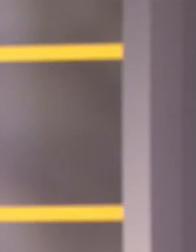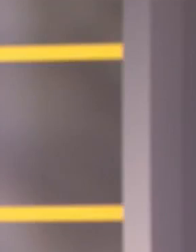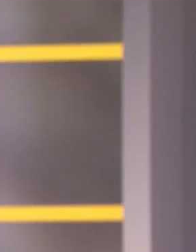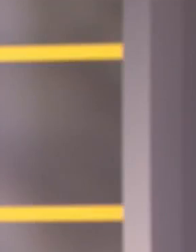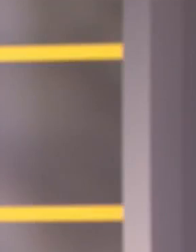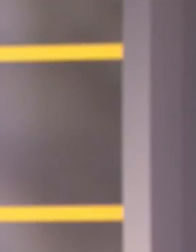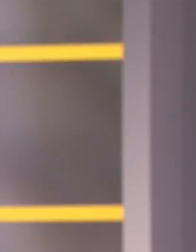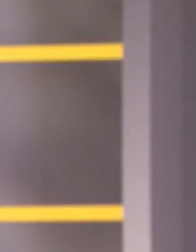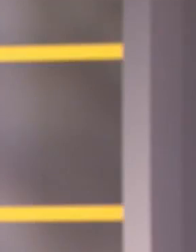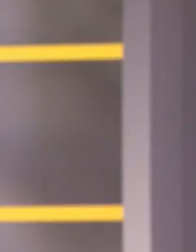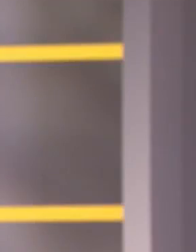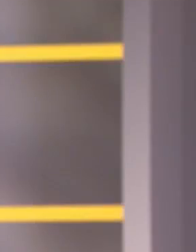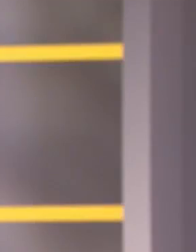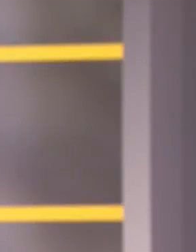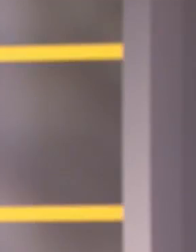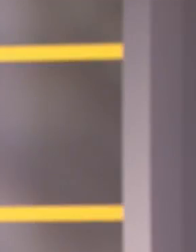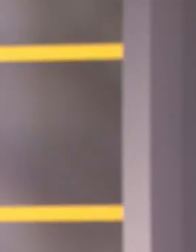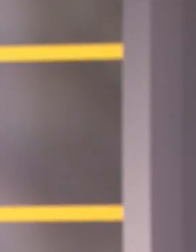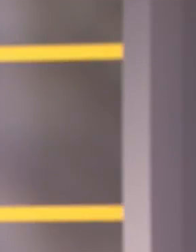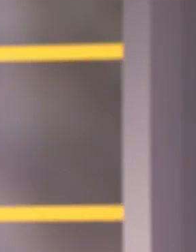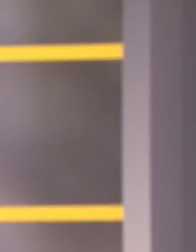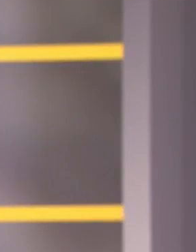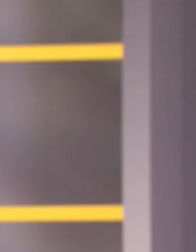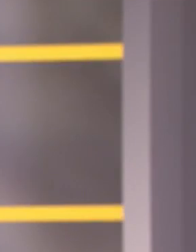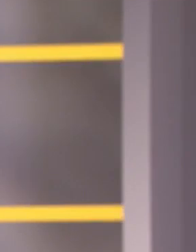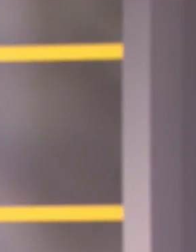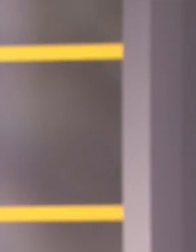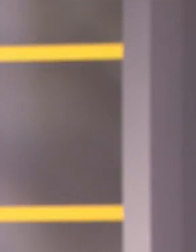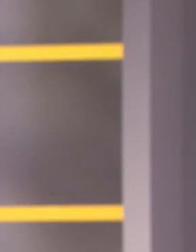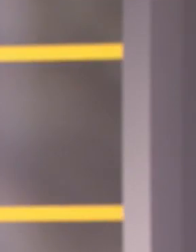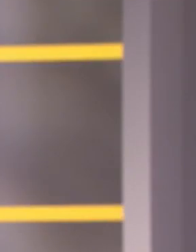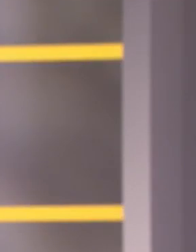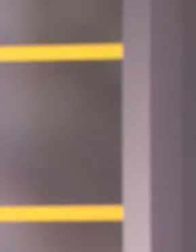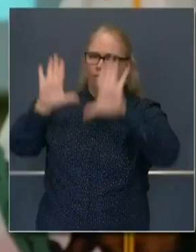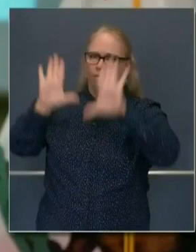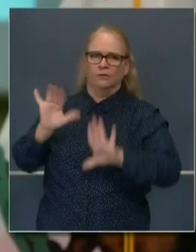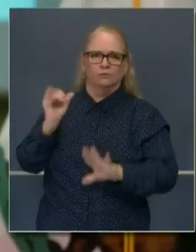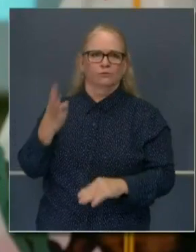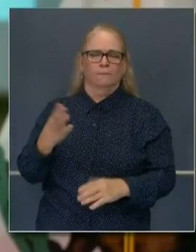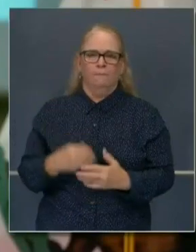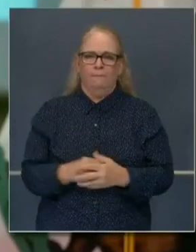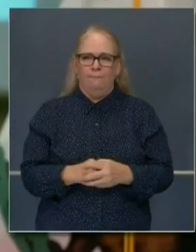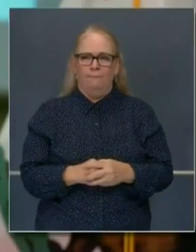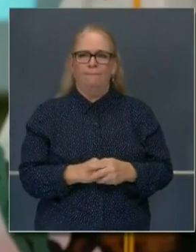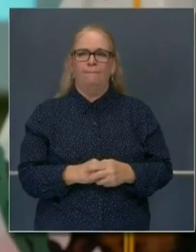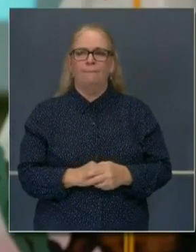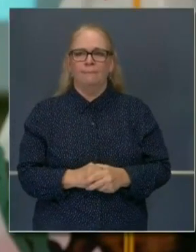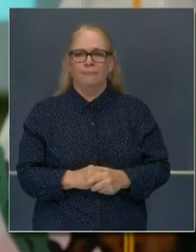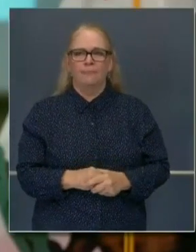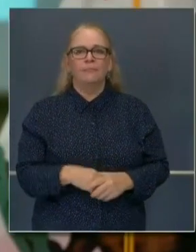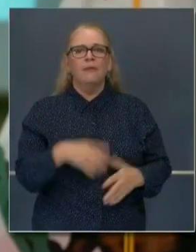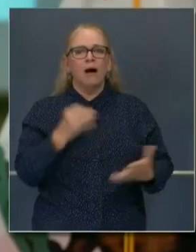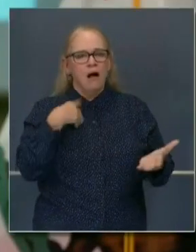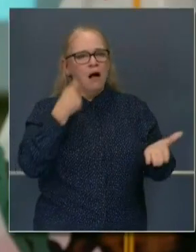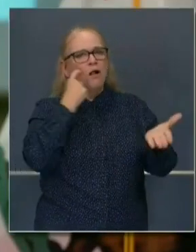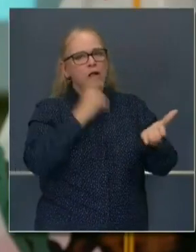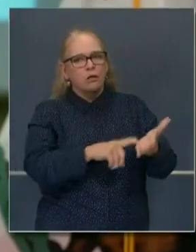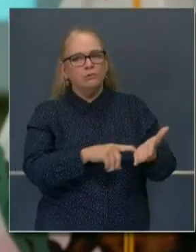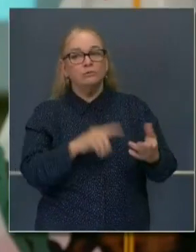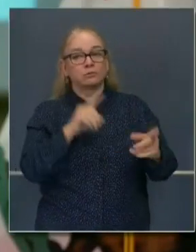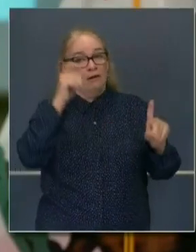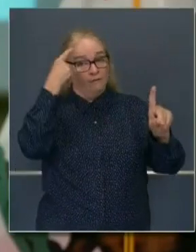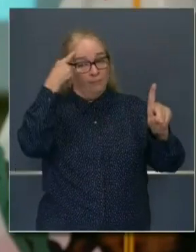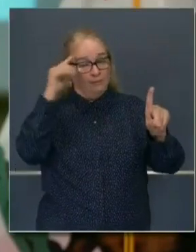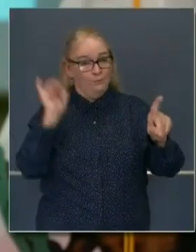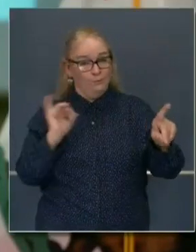Governor Newsom has picked Judge Martin Jenkins to be his state Supreme Court nominee. Jenkins is a former NFL player turned civil rights